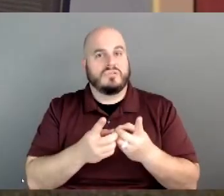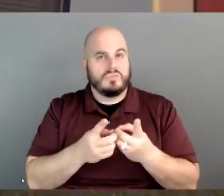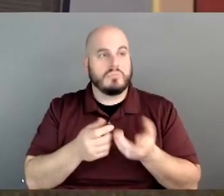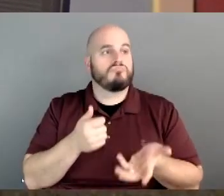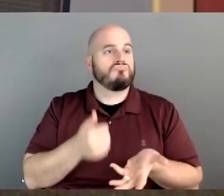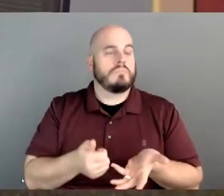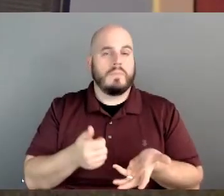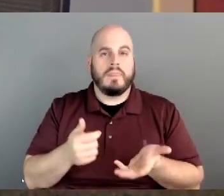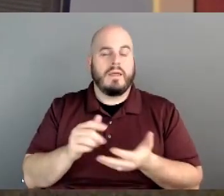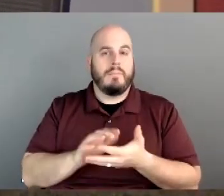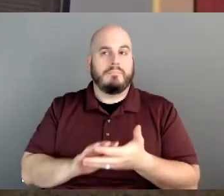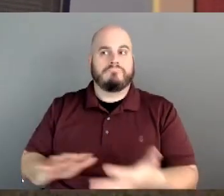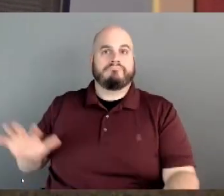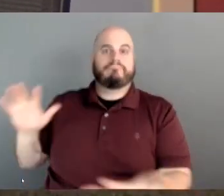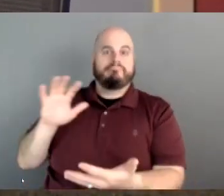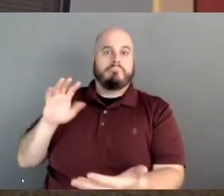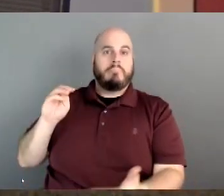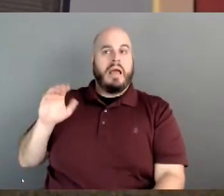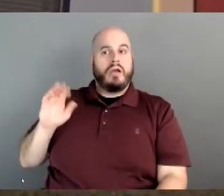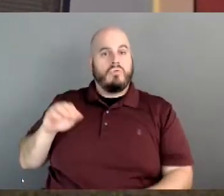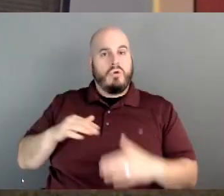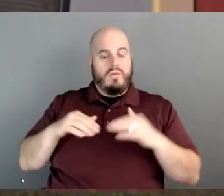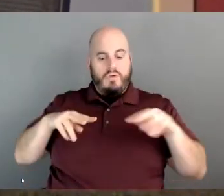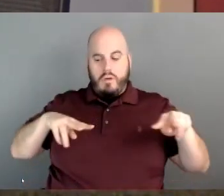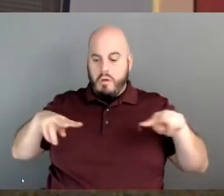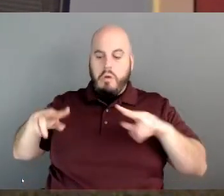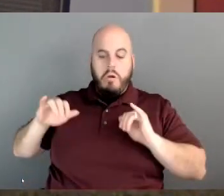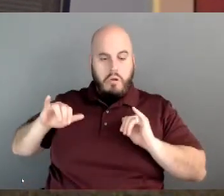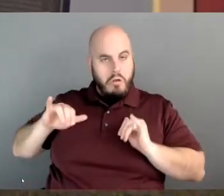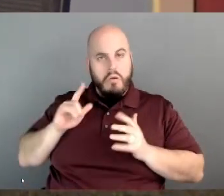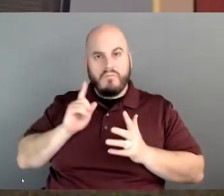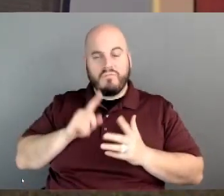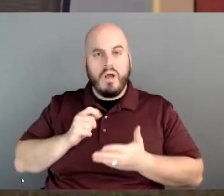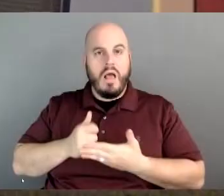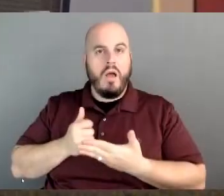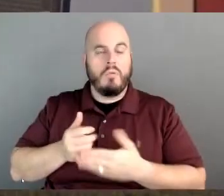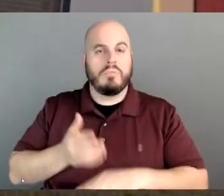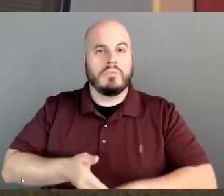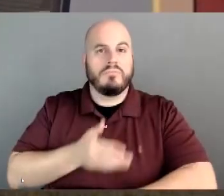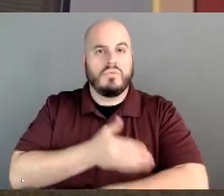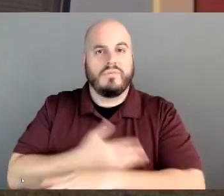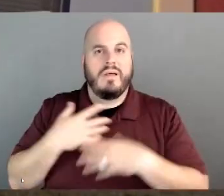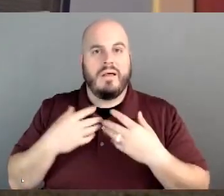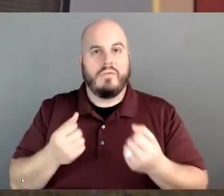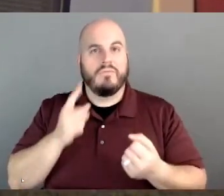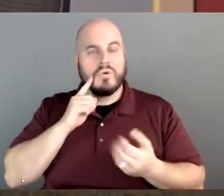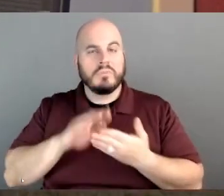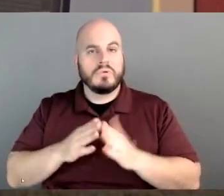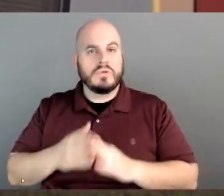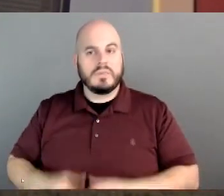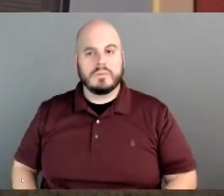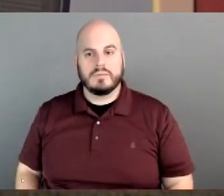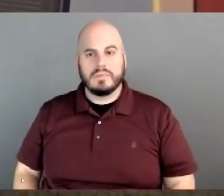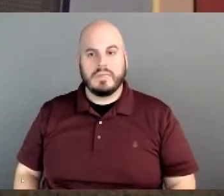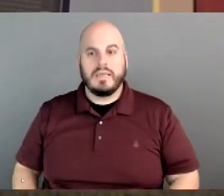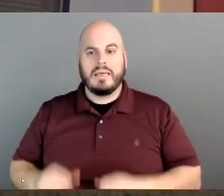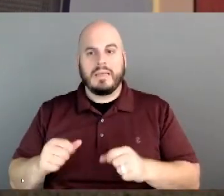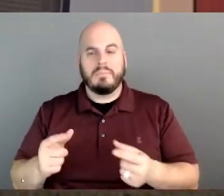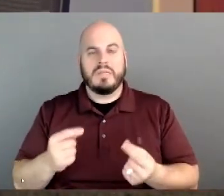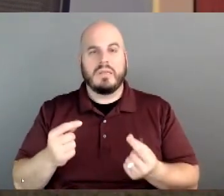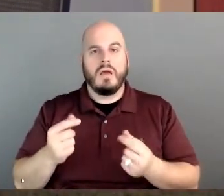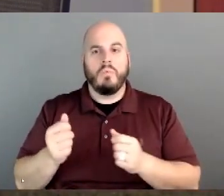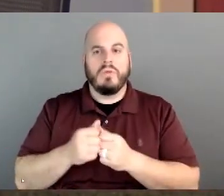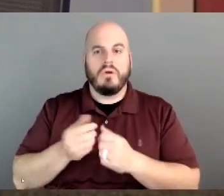macro level, of what we can do to encourage better health for our community. And that is, that can be done with our own hands. And, you know,